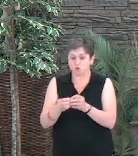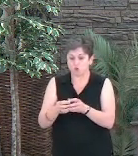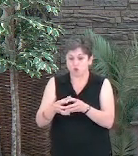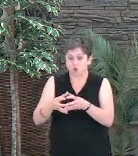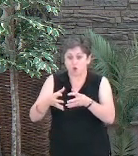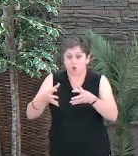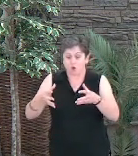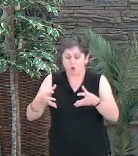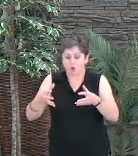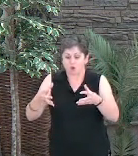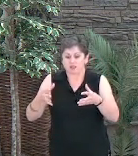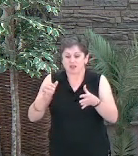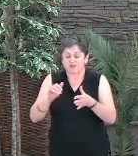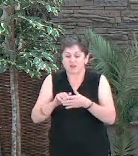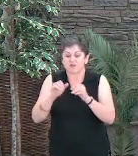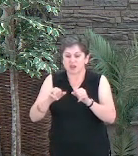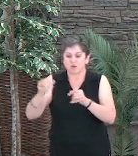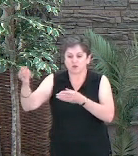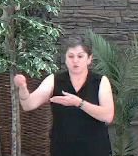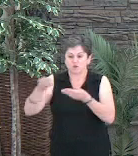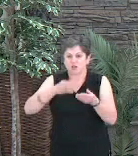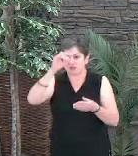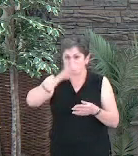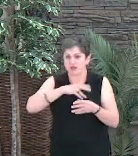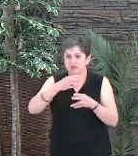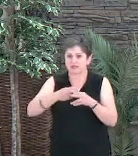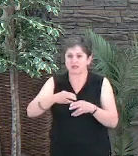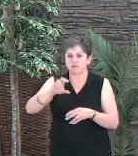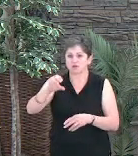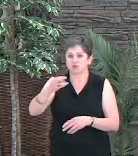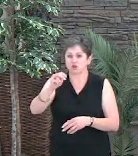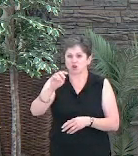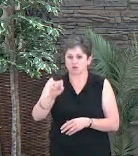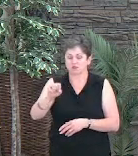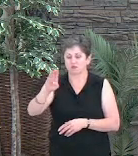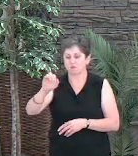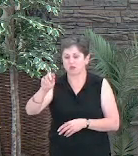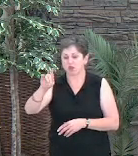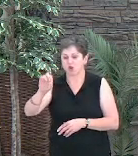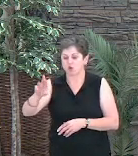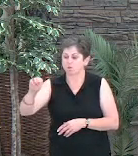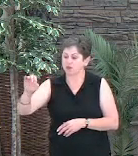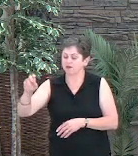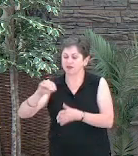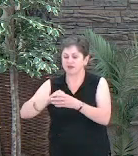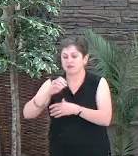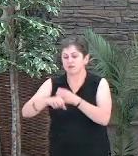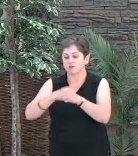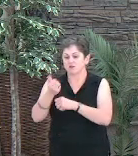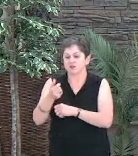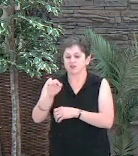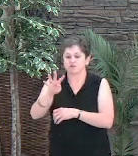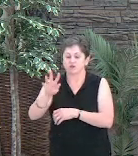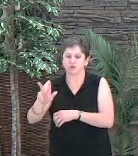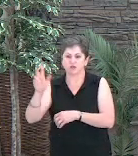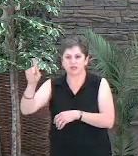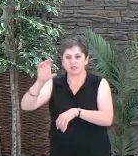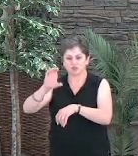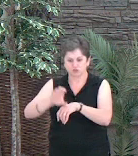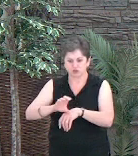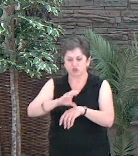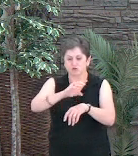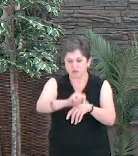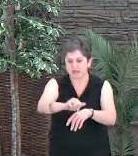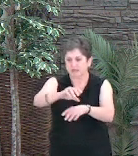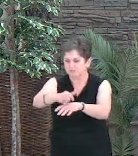so significantly that they're able to bring in a guy named Charles Baker Middleton in 1943. He is a